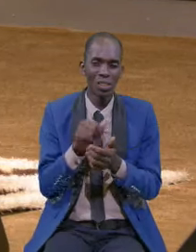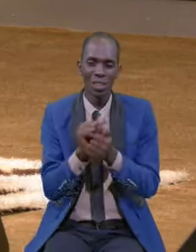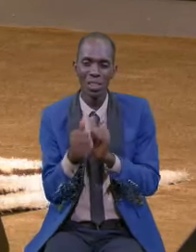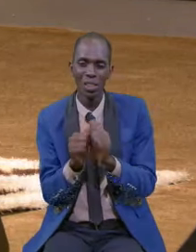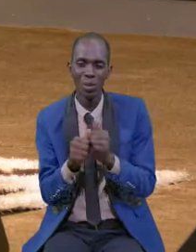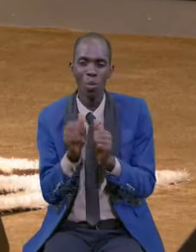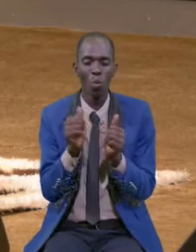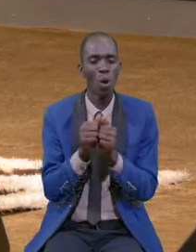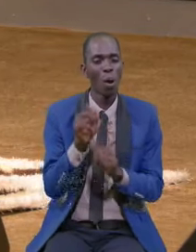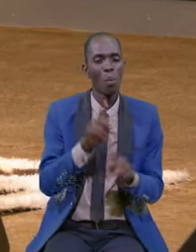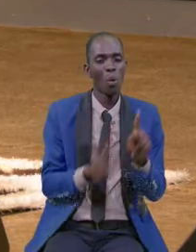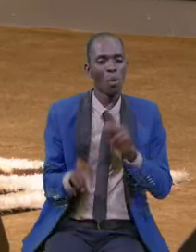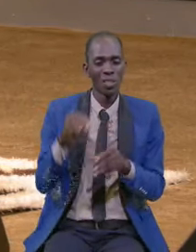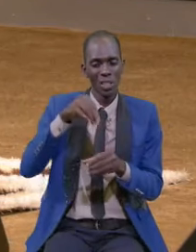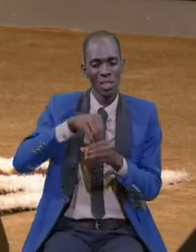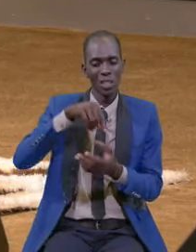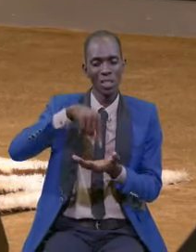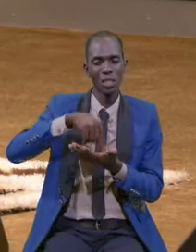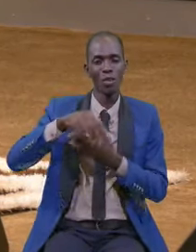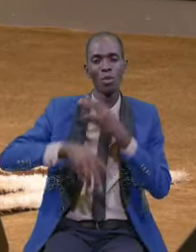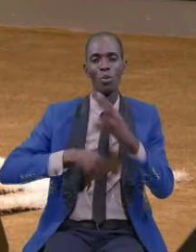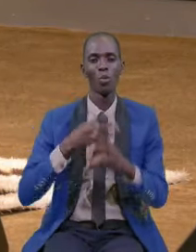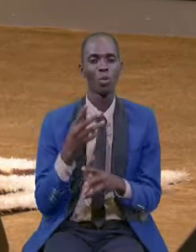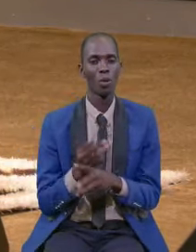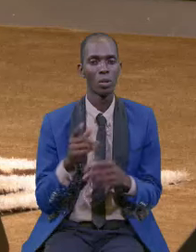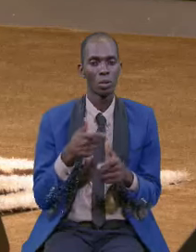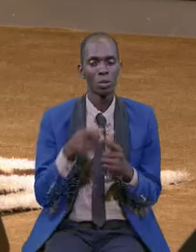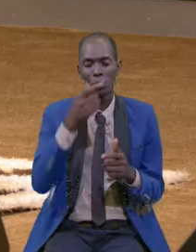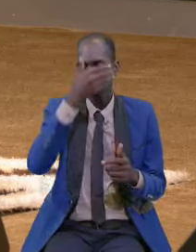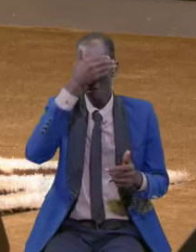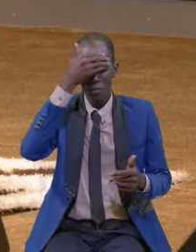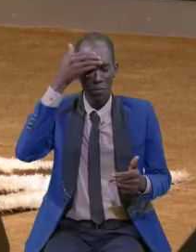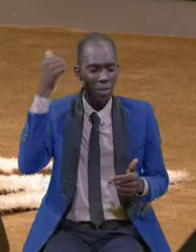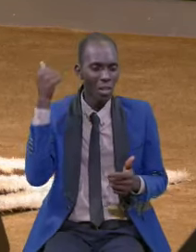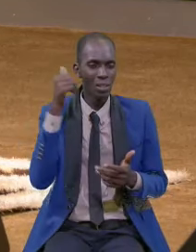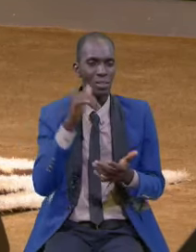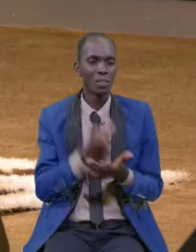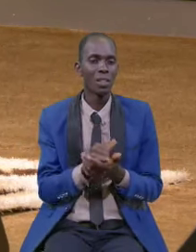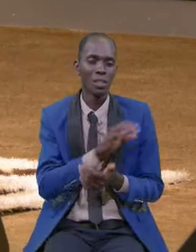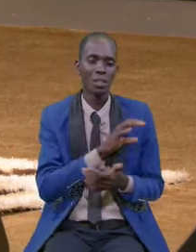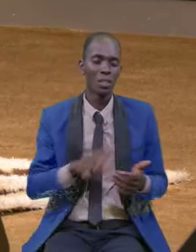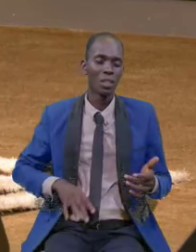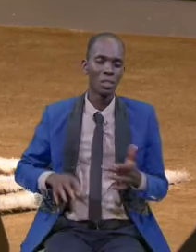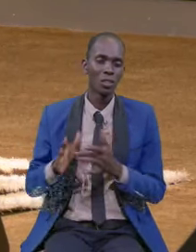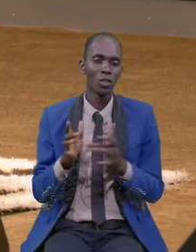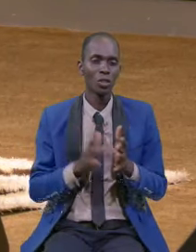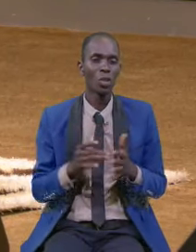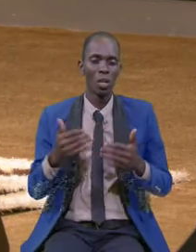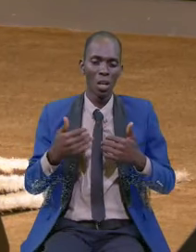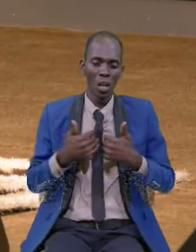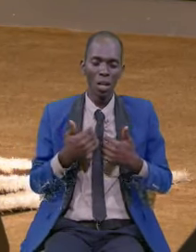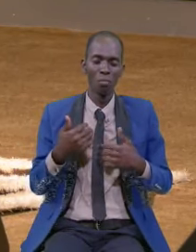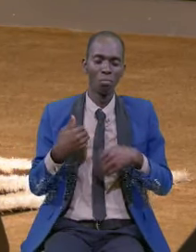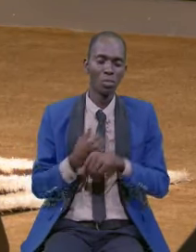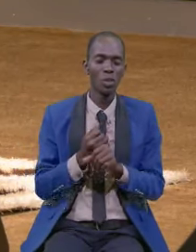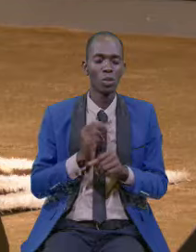forget the occupation that Lord Christ, Savior, our Redeemer, has left for us to do.